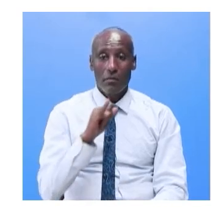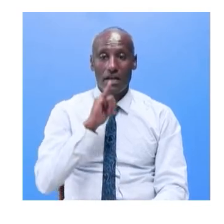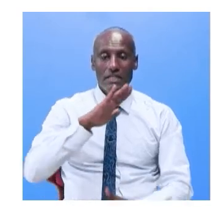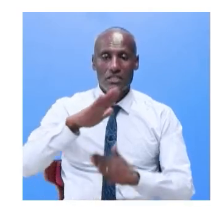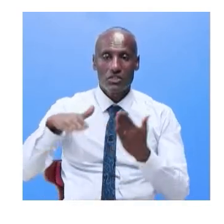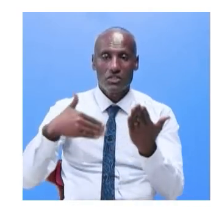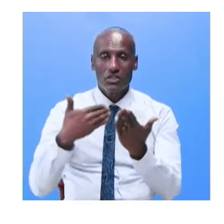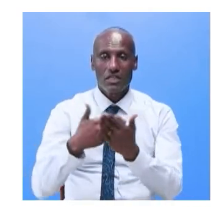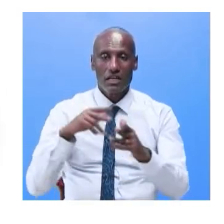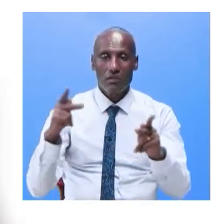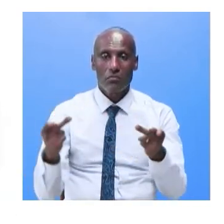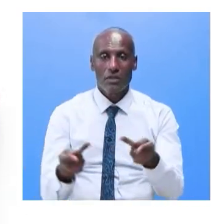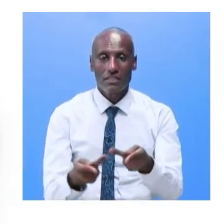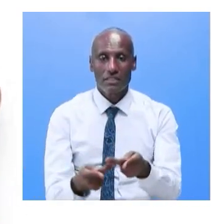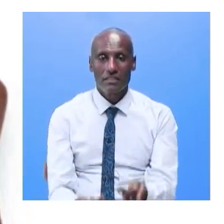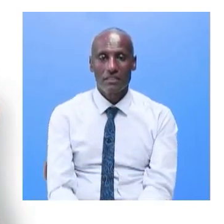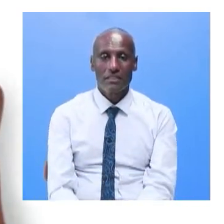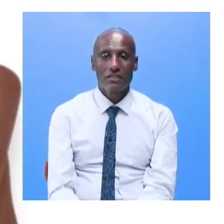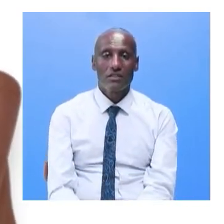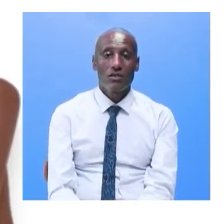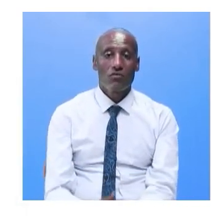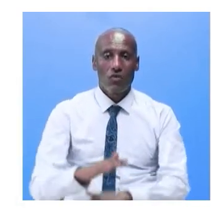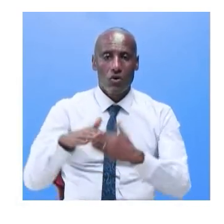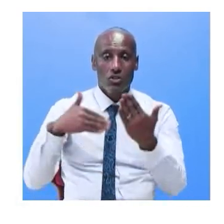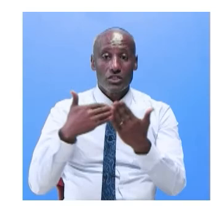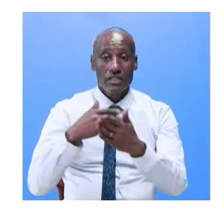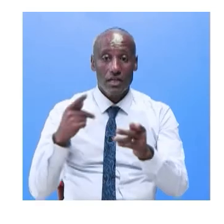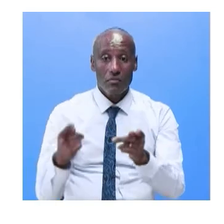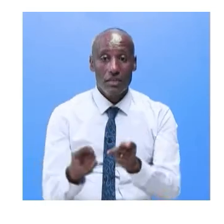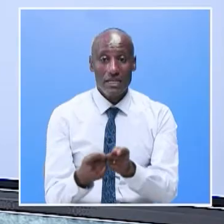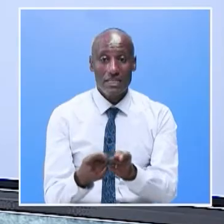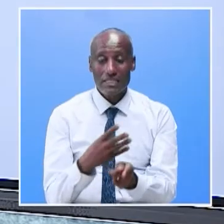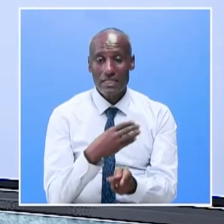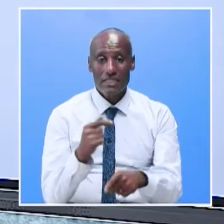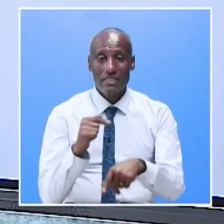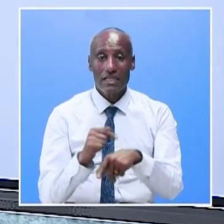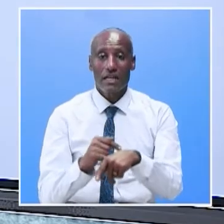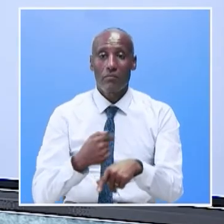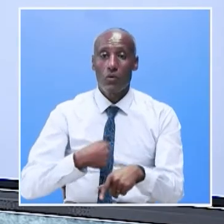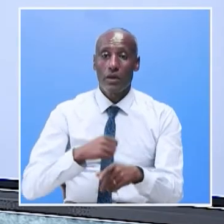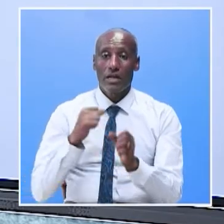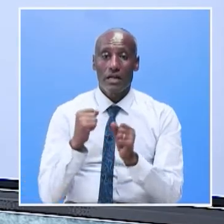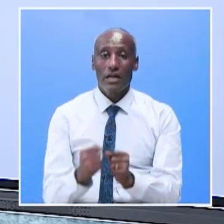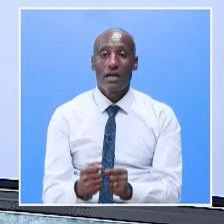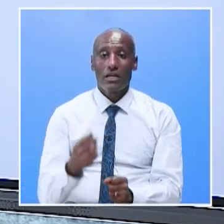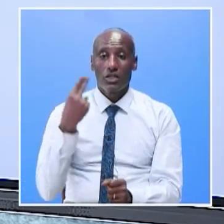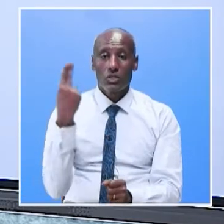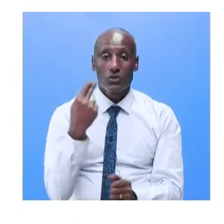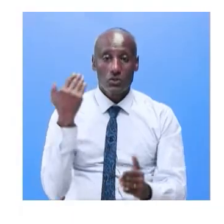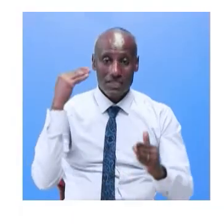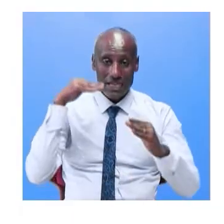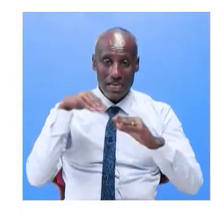What we call first, again, for general place and time, we can use what? In. Bravo.